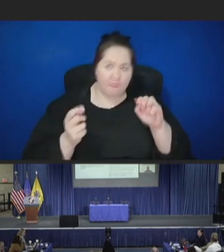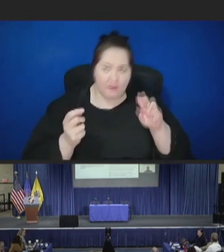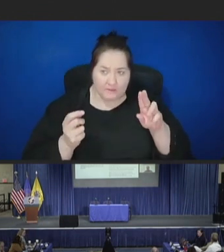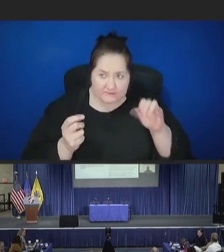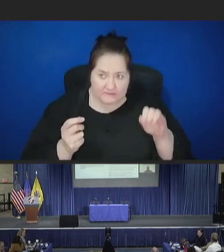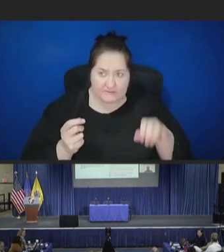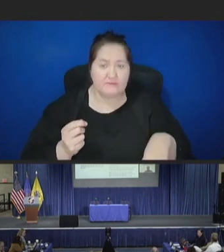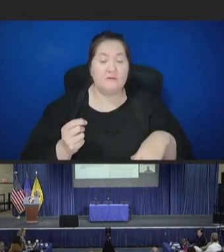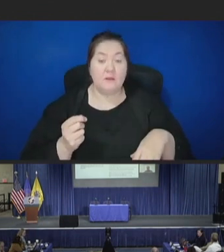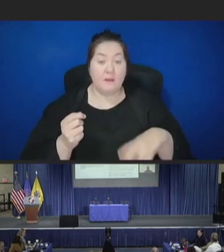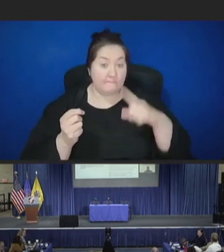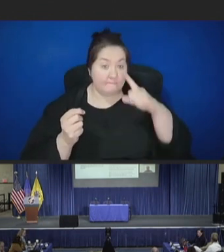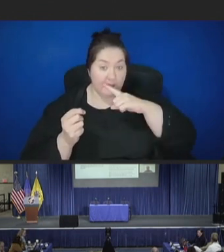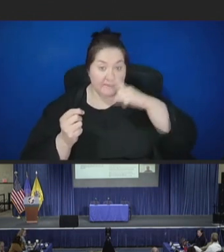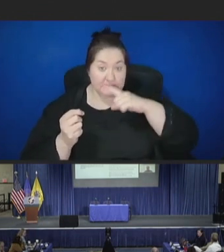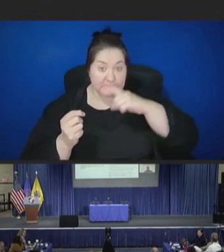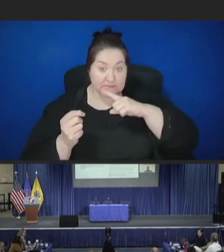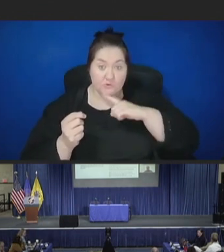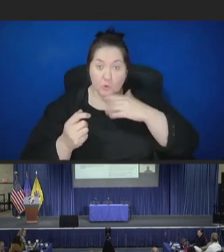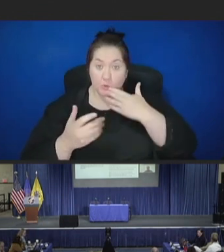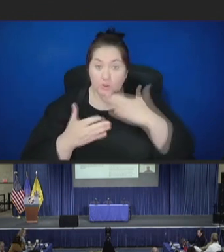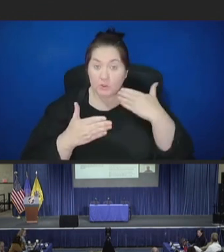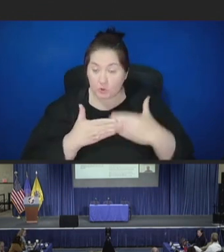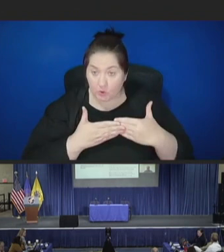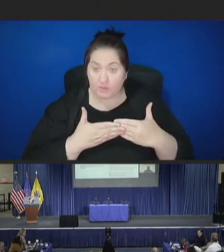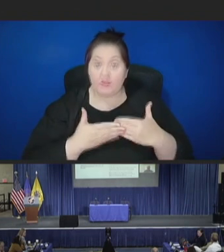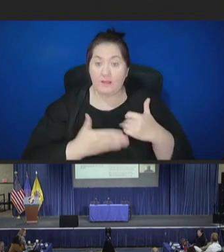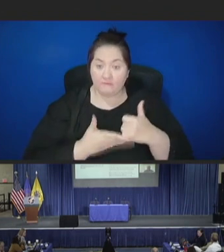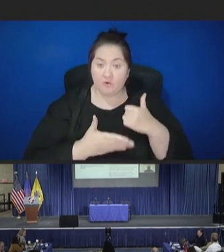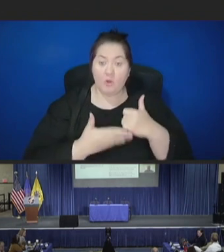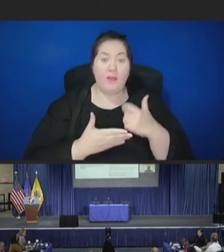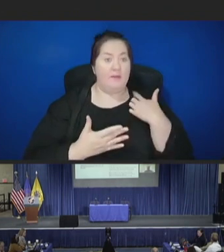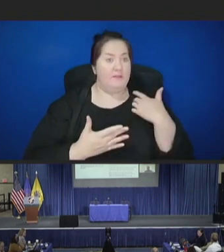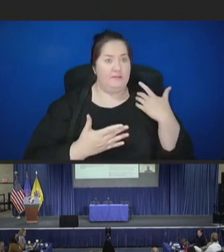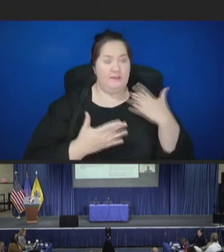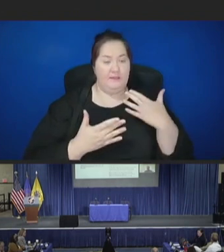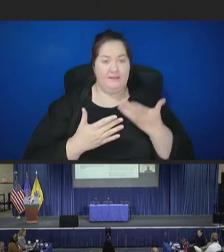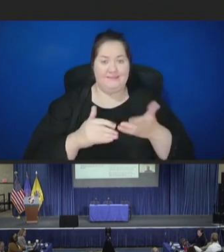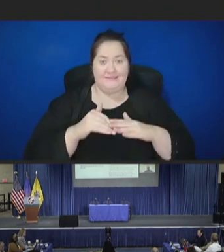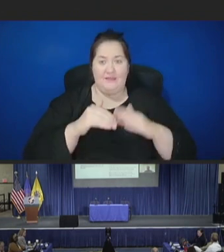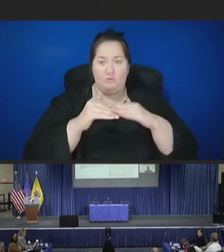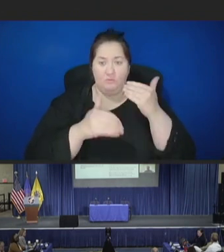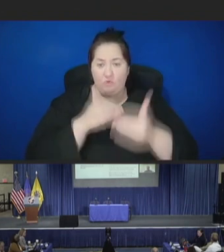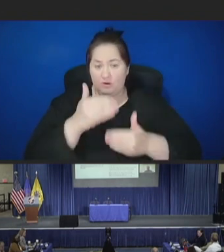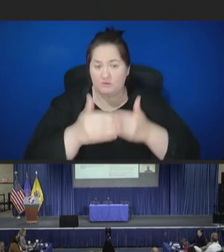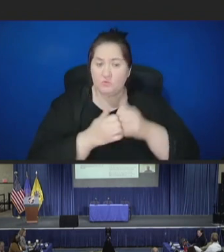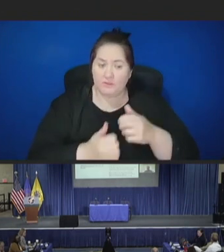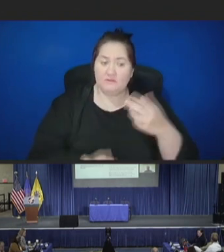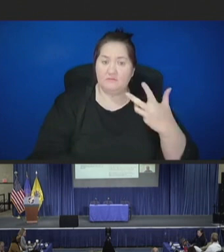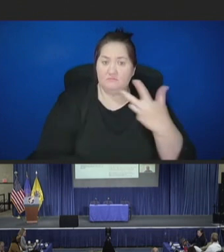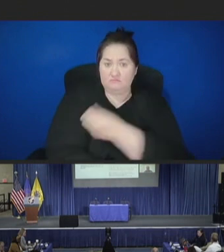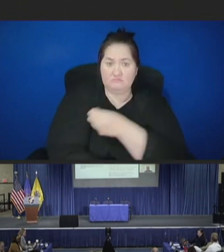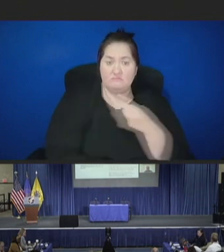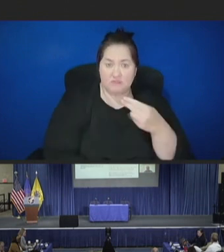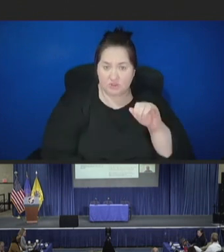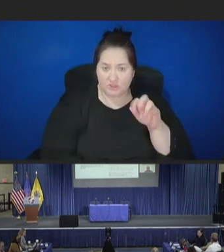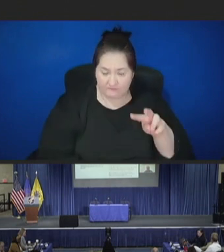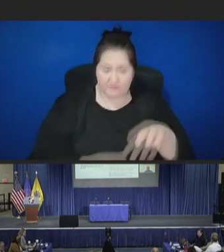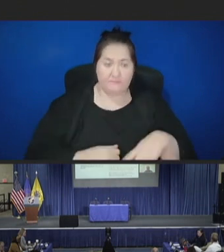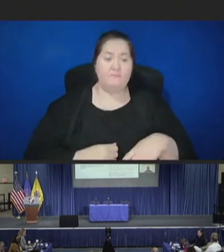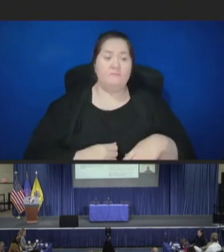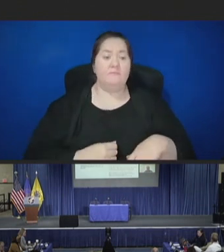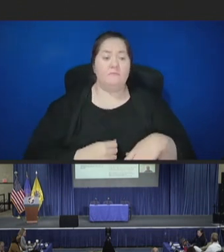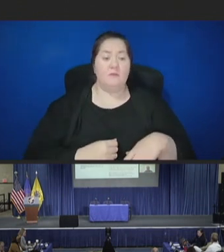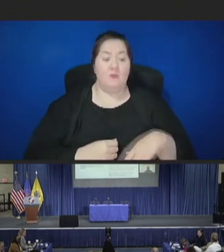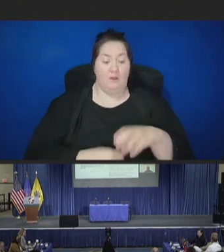be incredibly useful, and they have really accelerated progress toward HIV vaccine development. And I will say, in our clinical data,